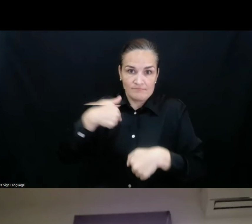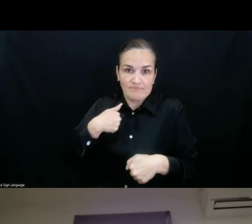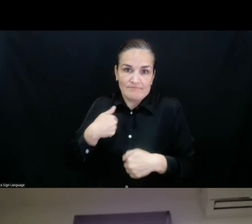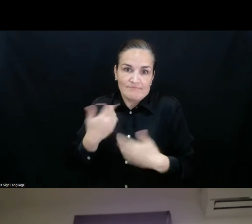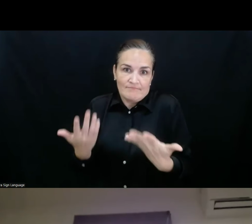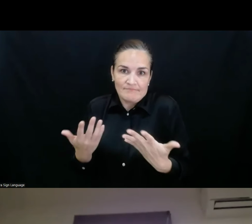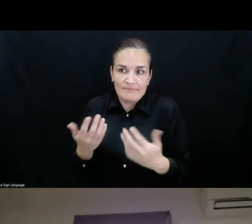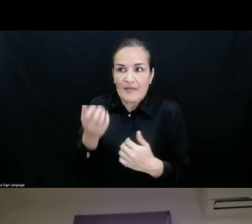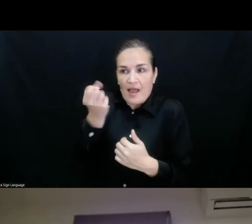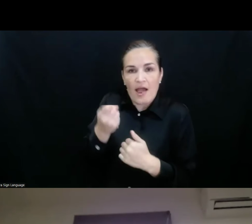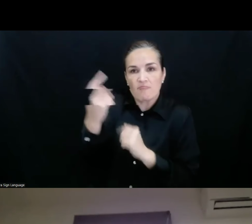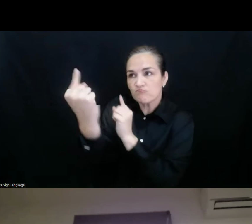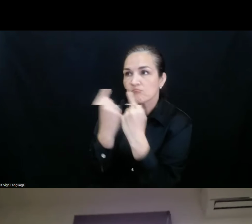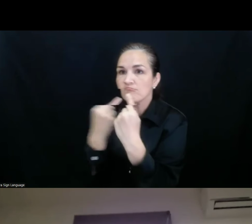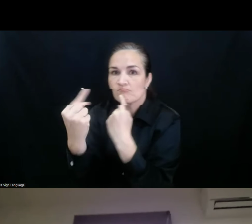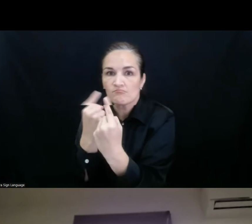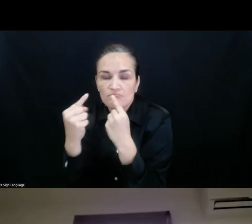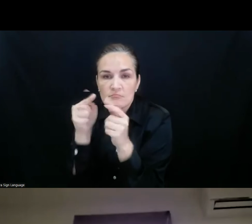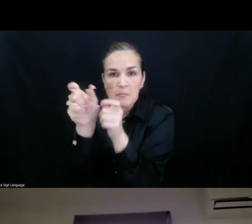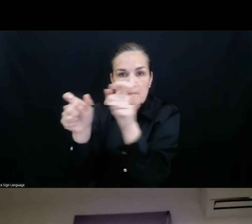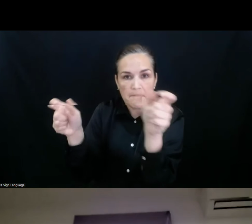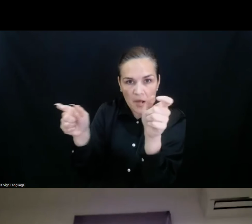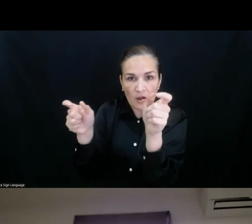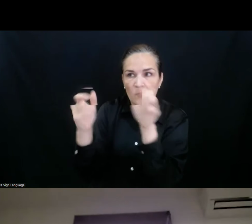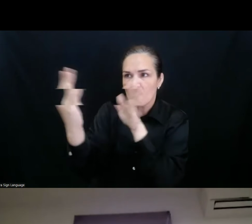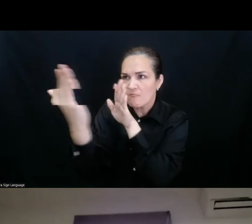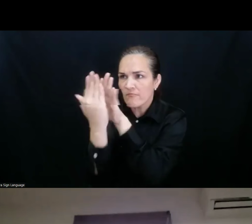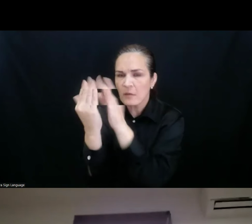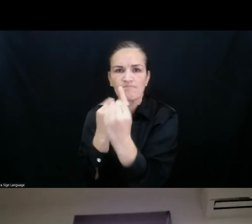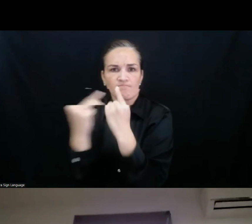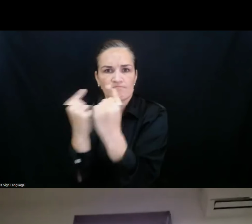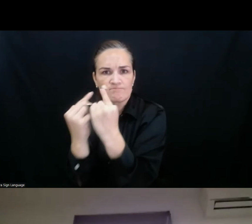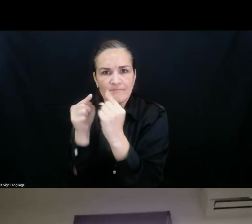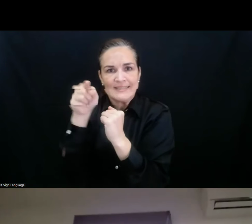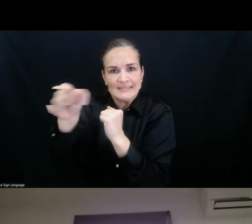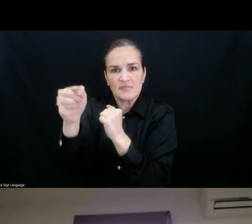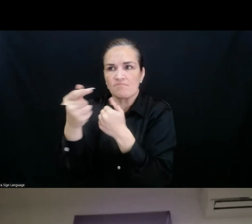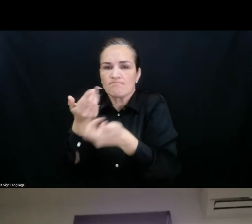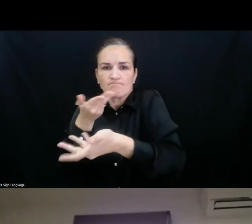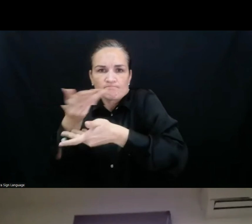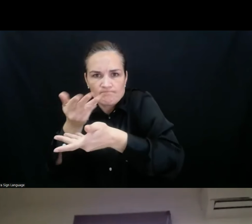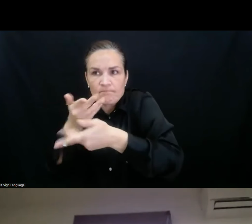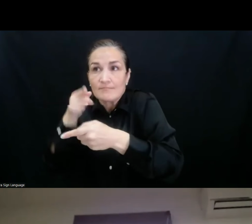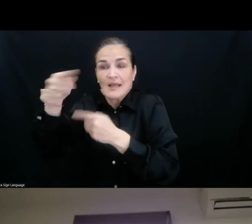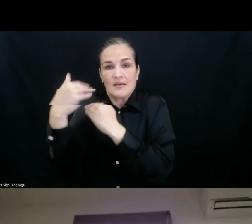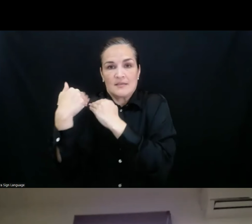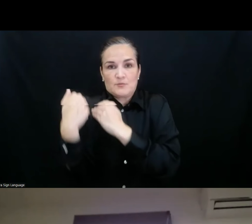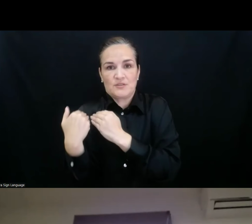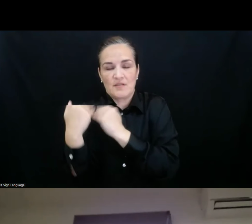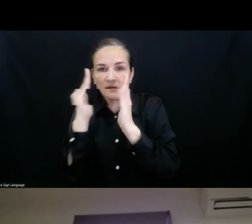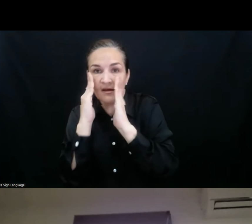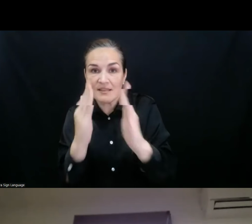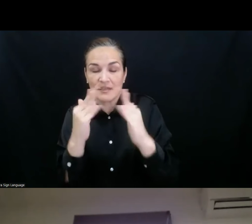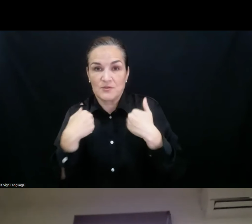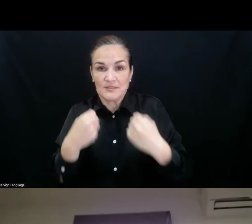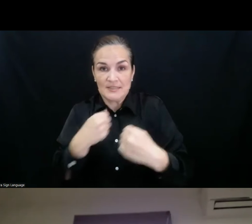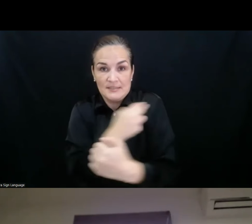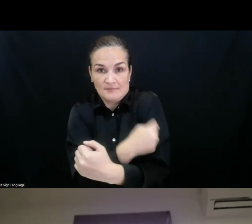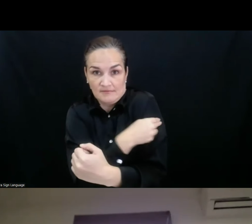those who were from the first line of defense, meaning healthcare providers, and that proved to be actually